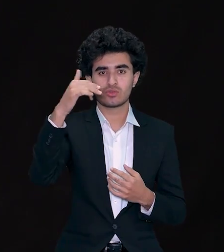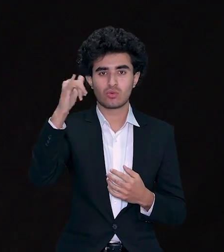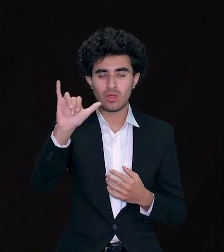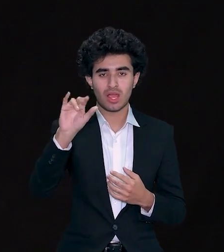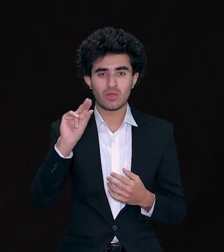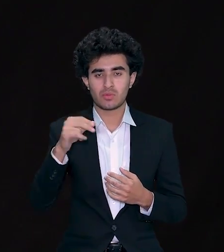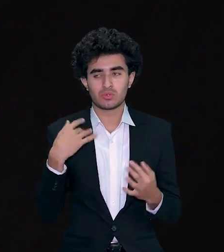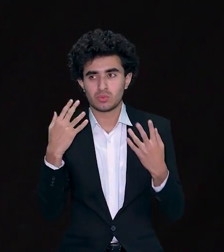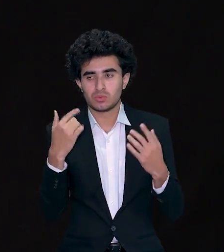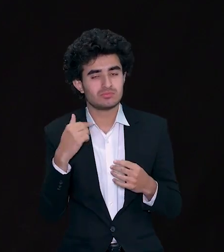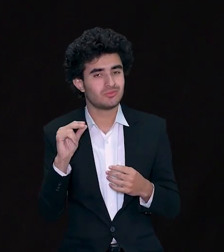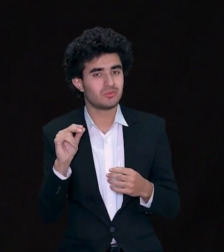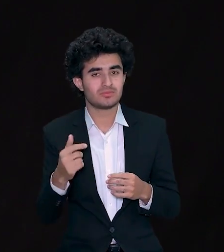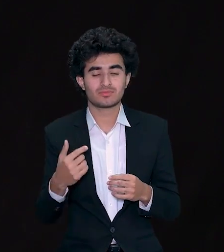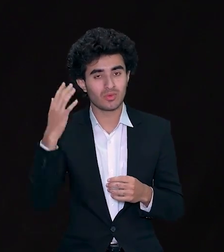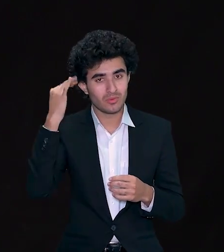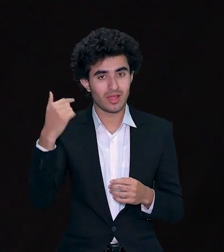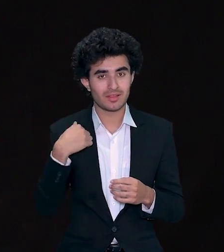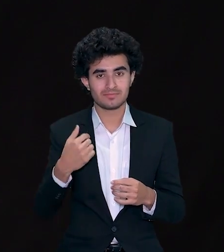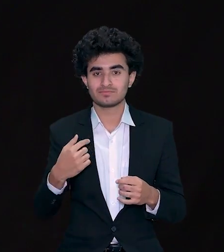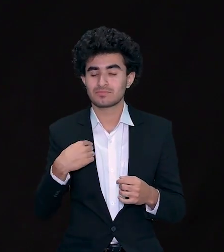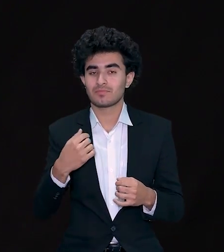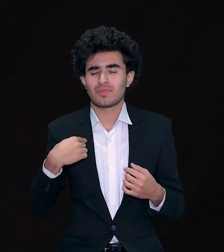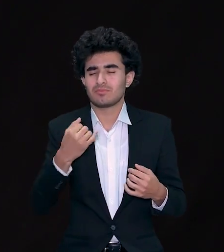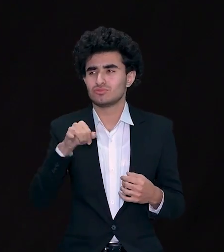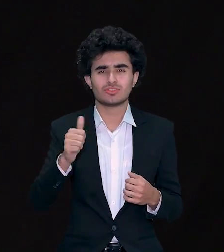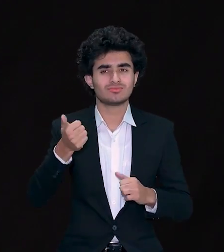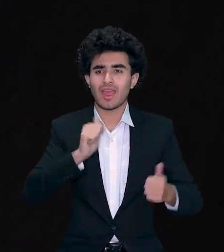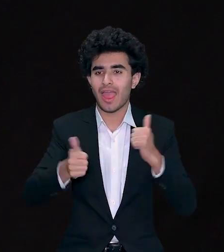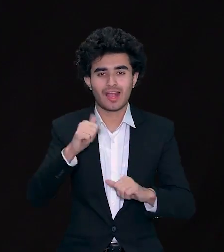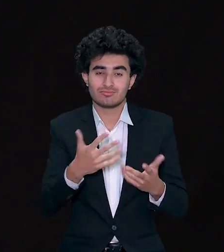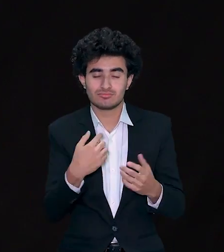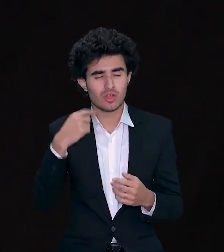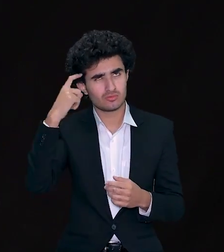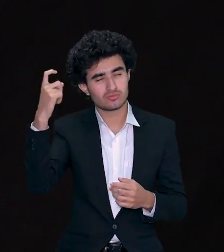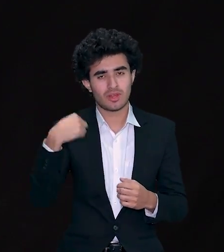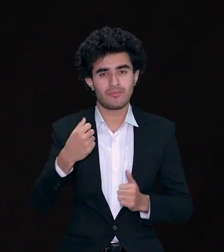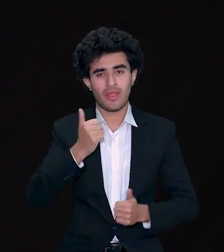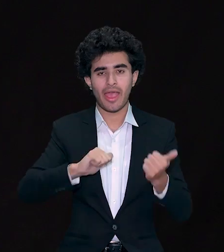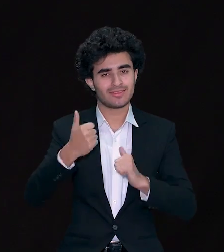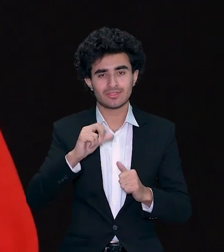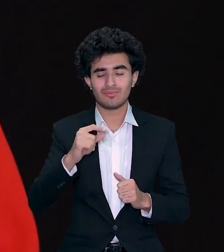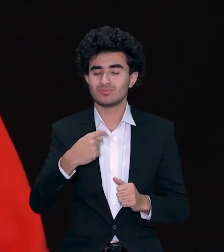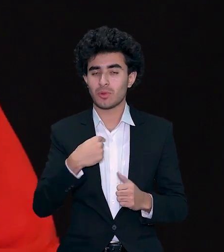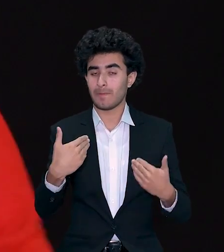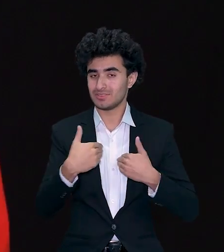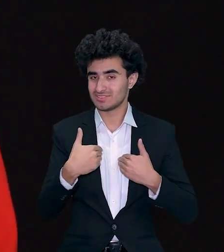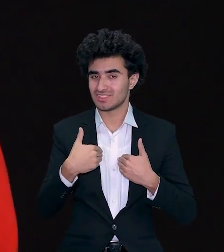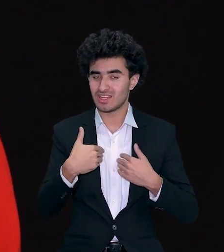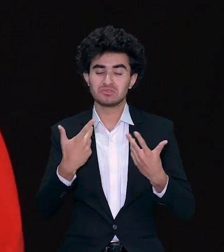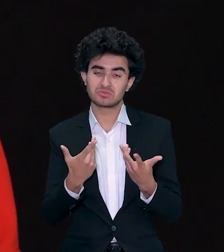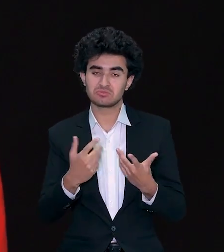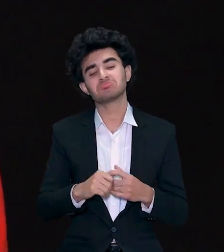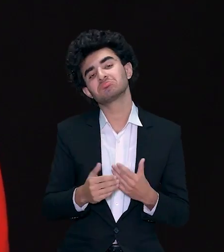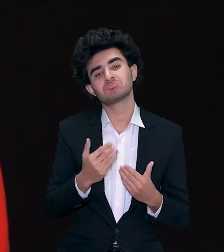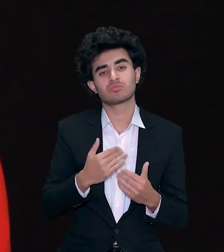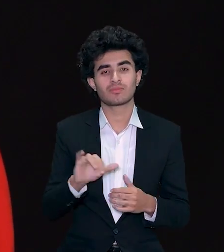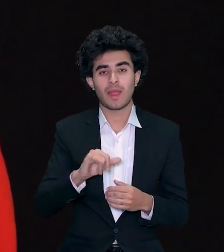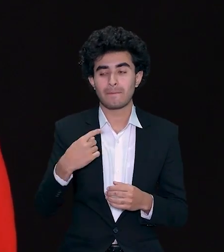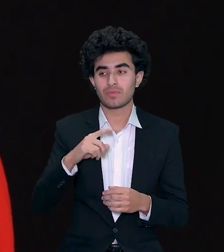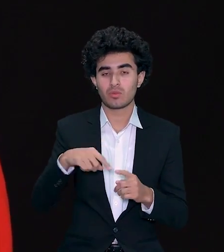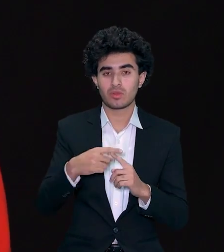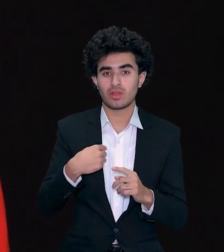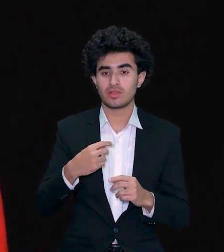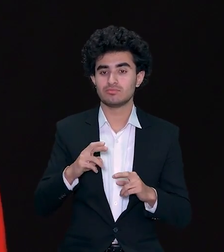not myself, because I'm playing a part. I'm playing a part in like a bigger picture. I just imagine that. The way I try to prepare myself for